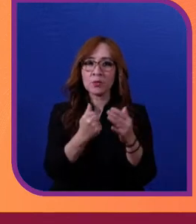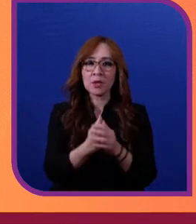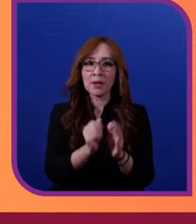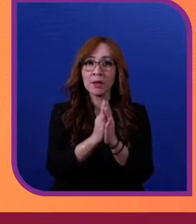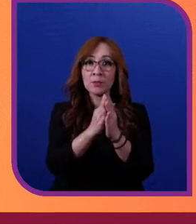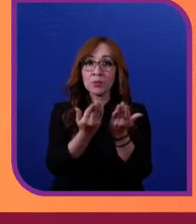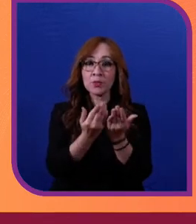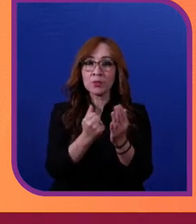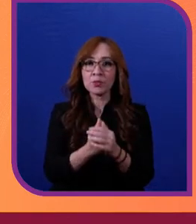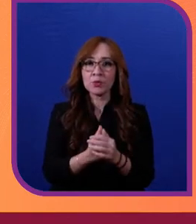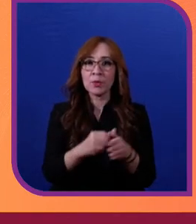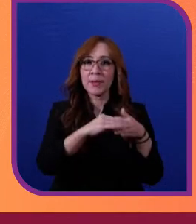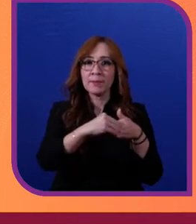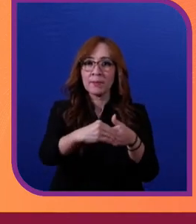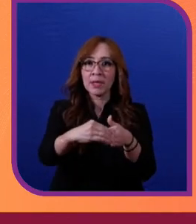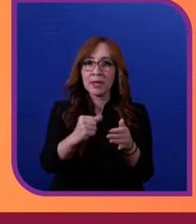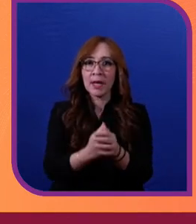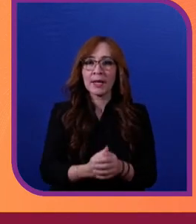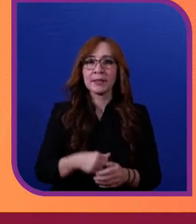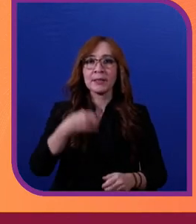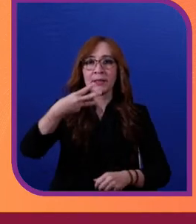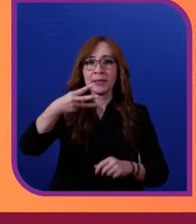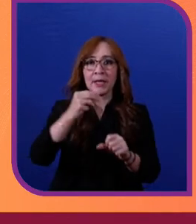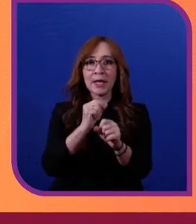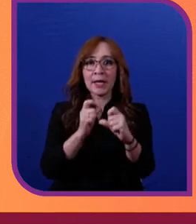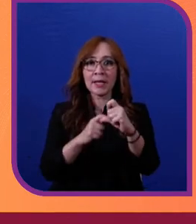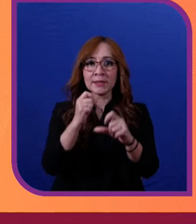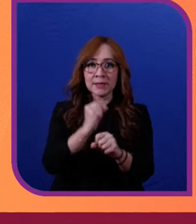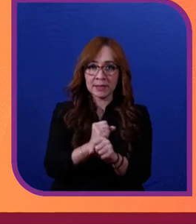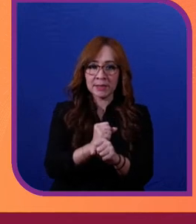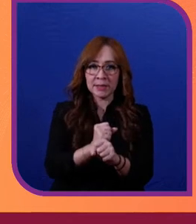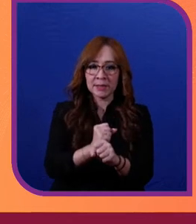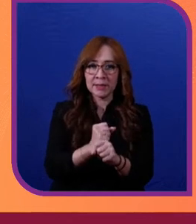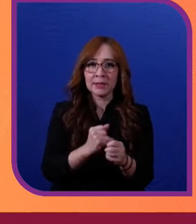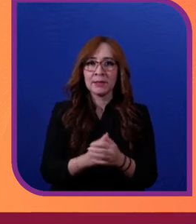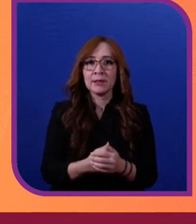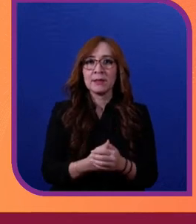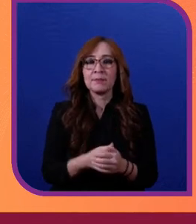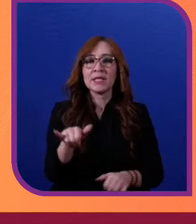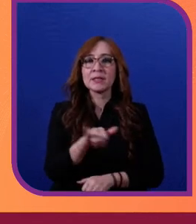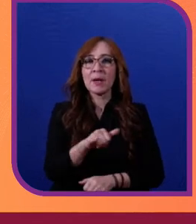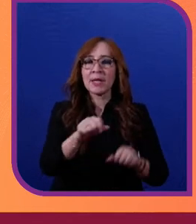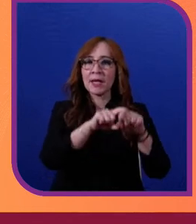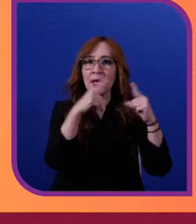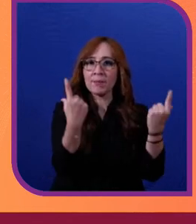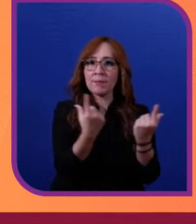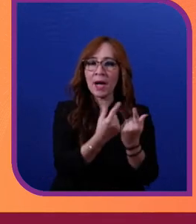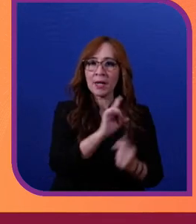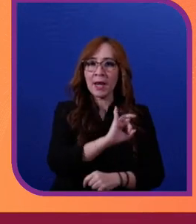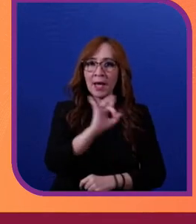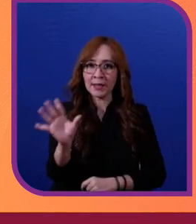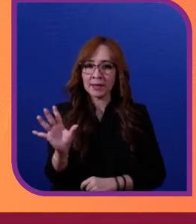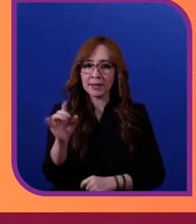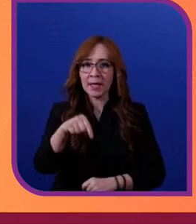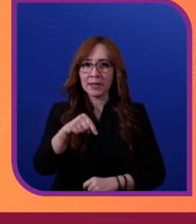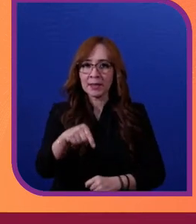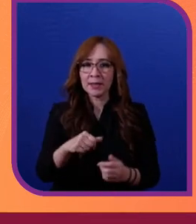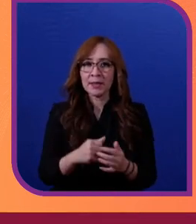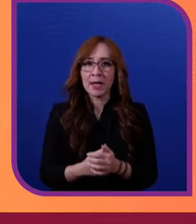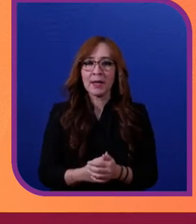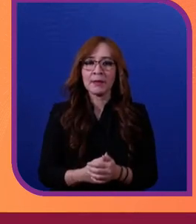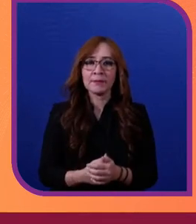the Advent of the Minister of Finance and nothing dishes in something that the Souls our strong commitment